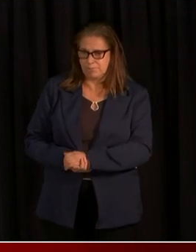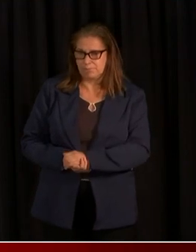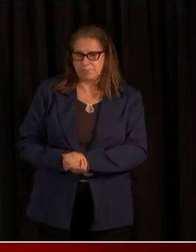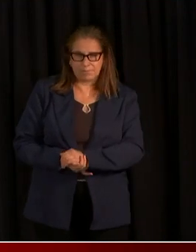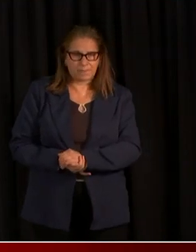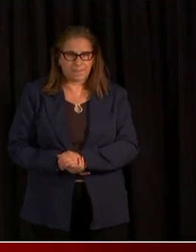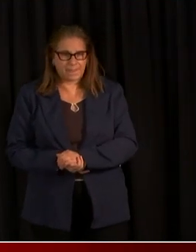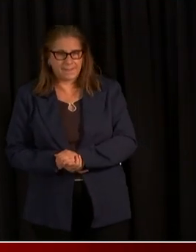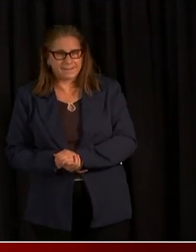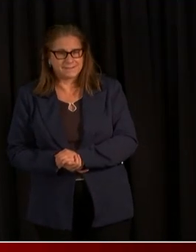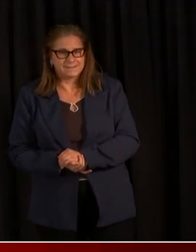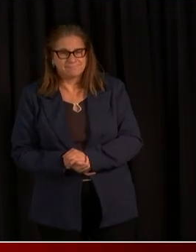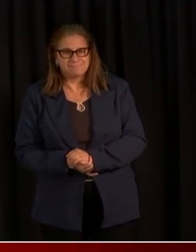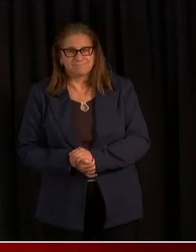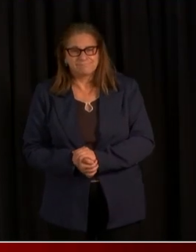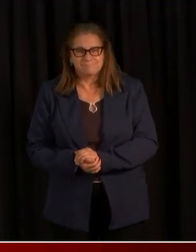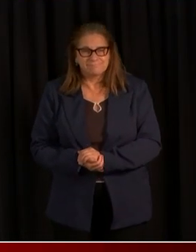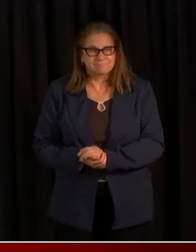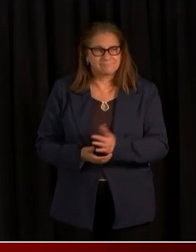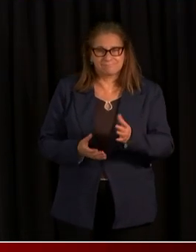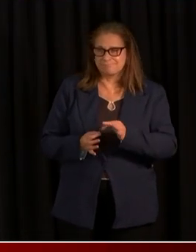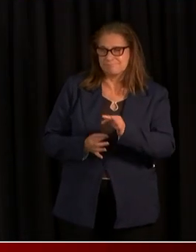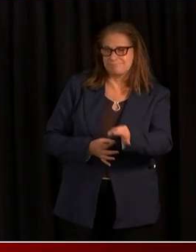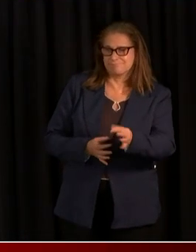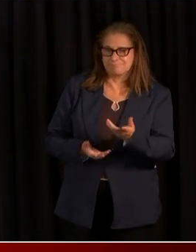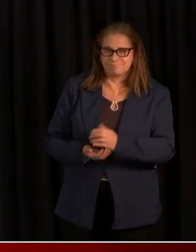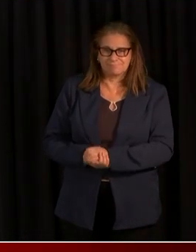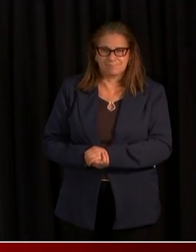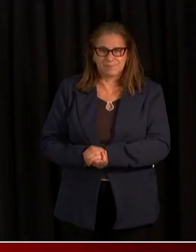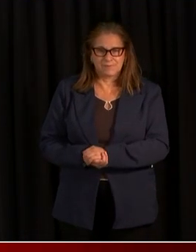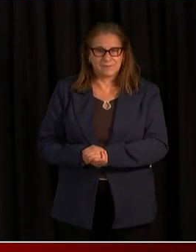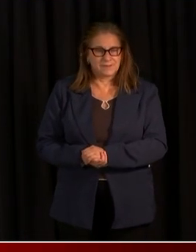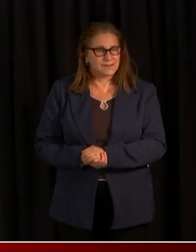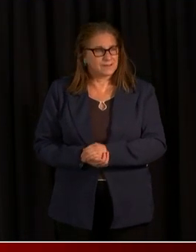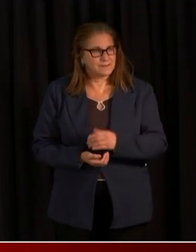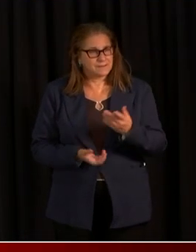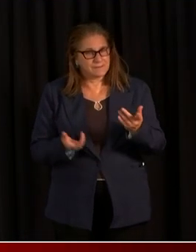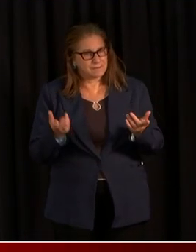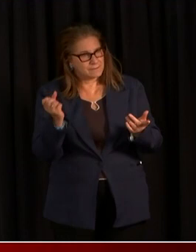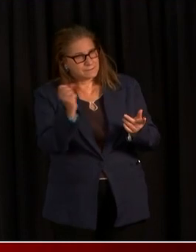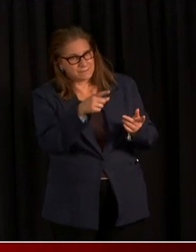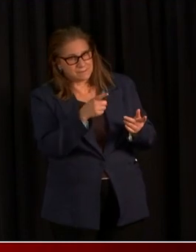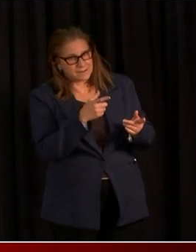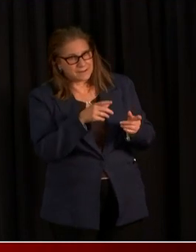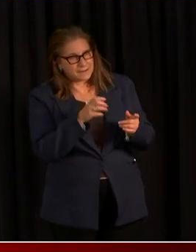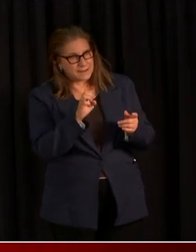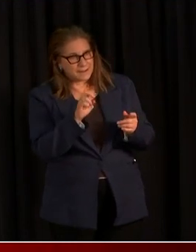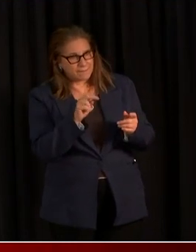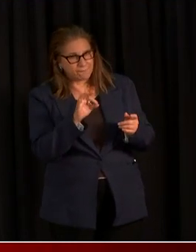think it's largely the same. Okay. Traffic enforcement, rush hour, those kinds of things will remain the same?